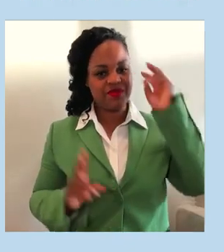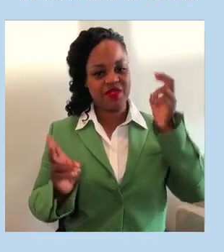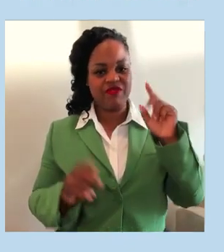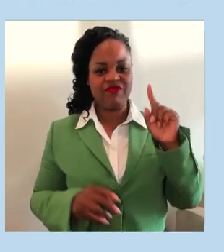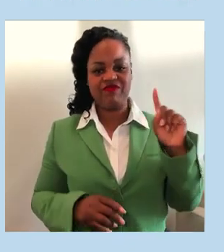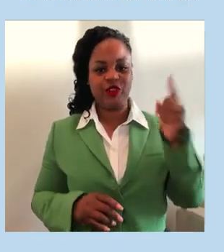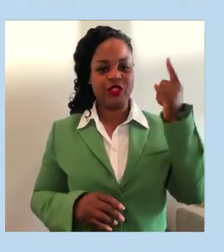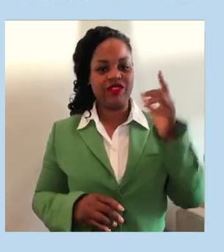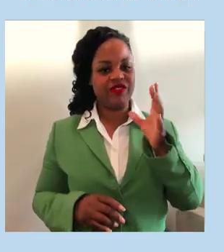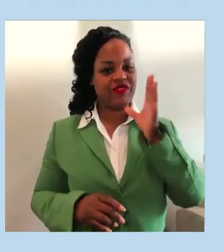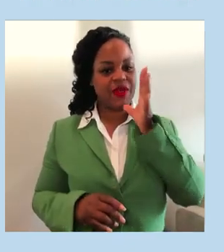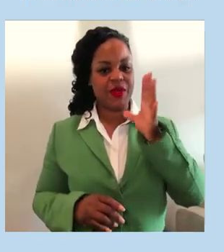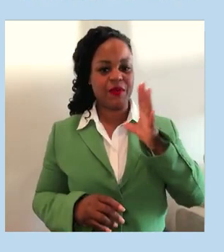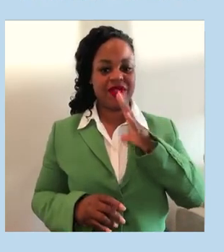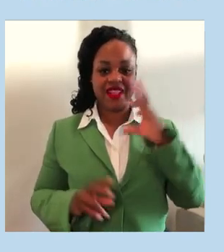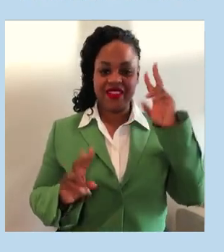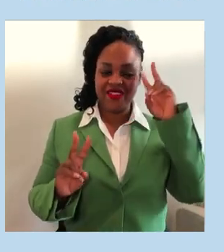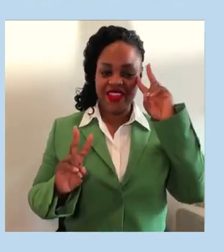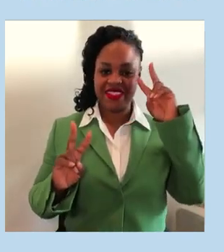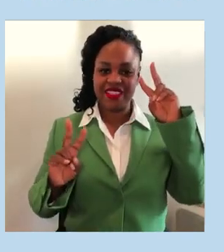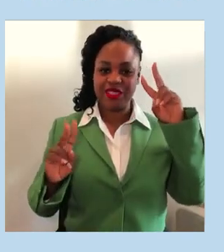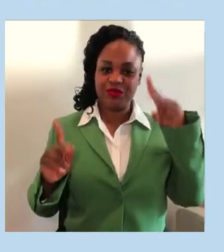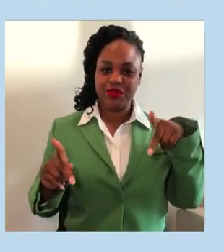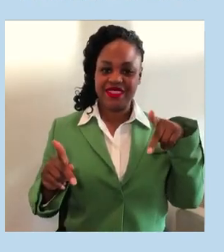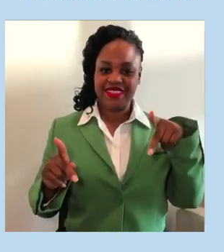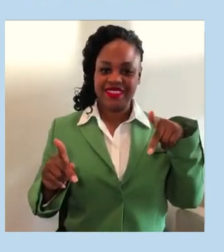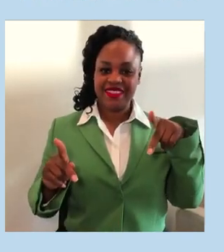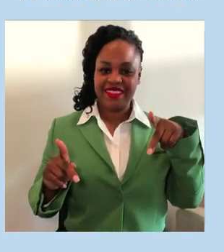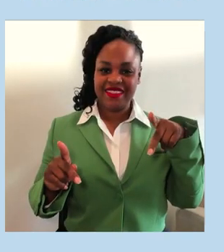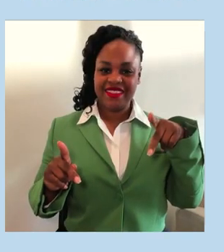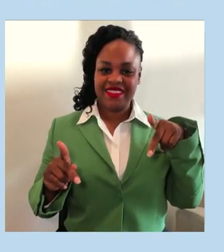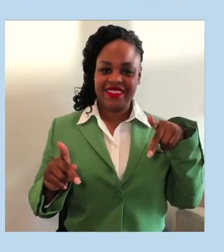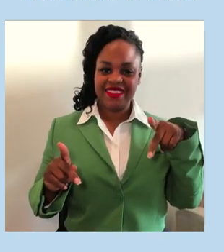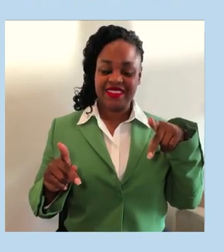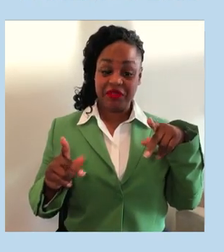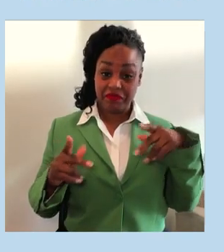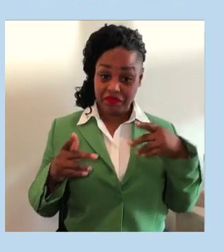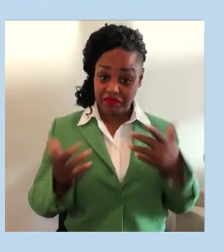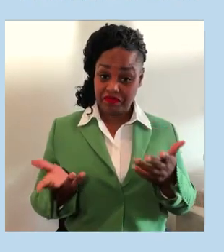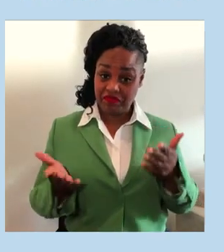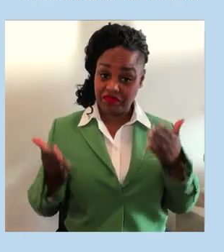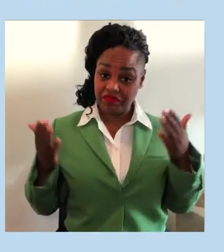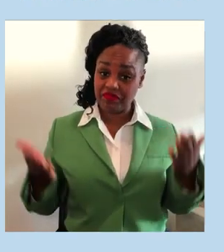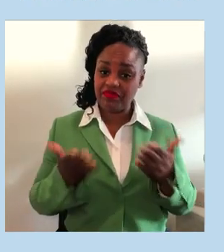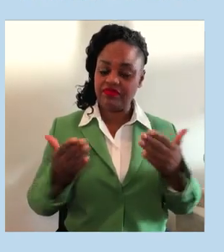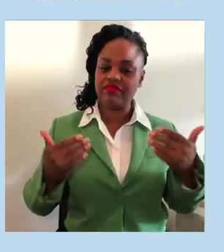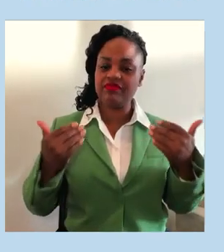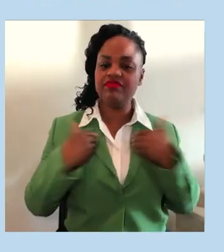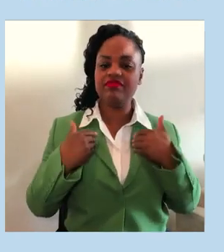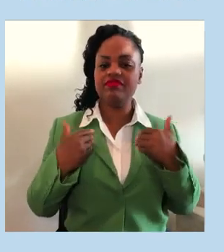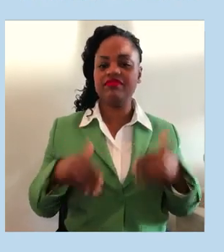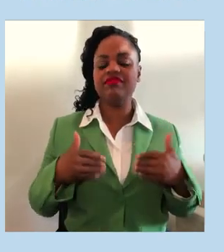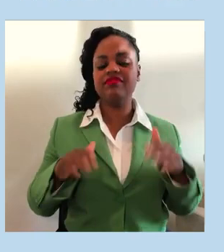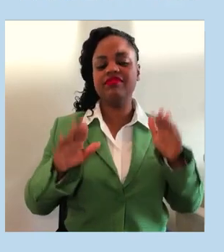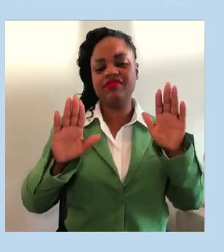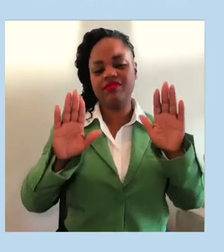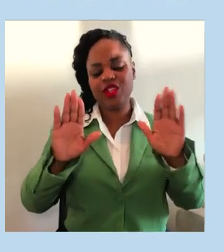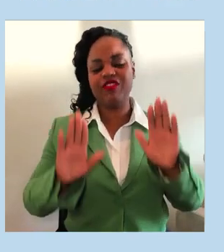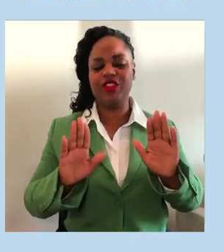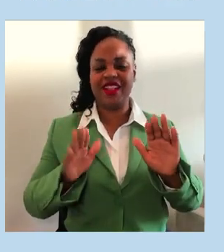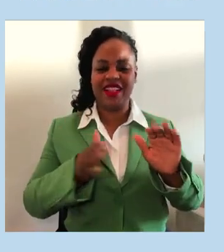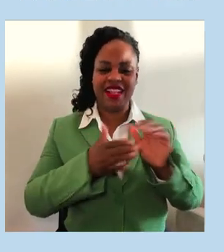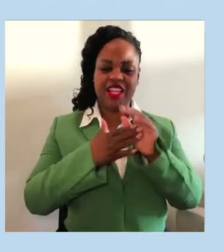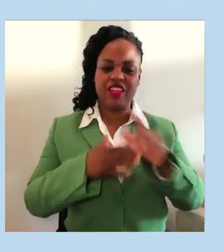a trailblazing leader of our Office of Management and Budget, who not only is a